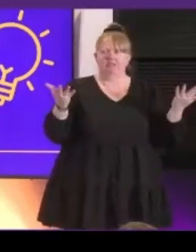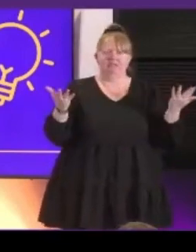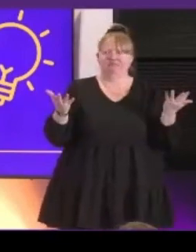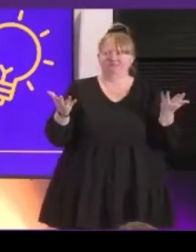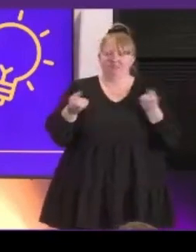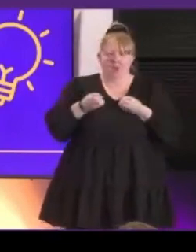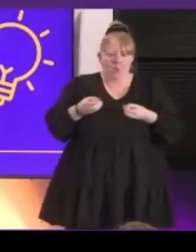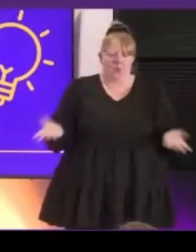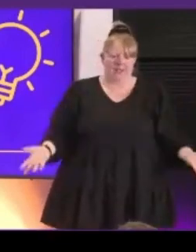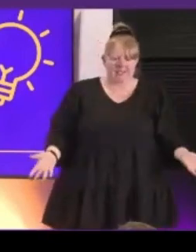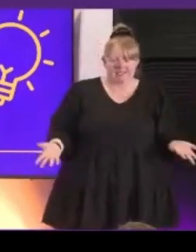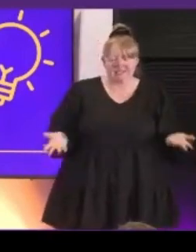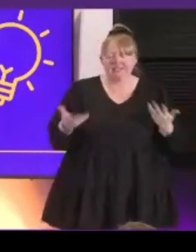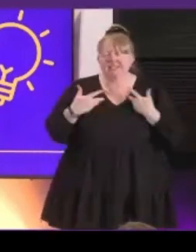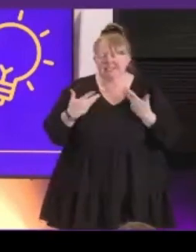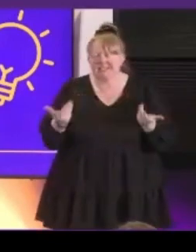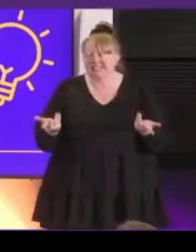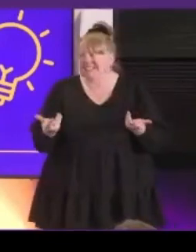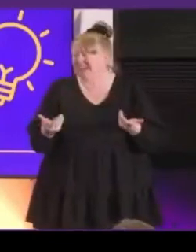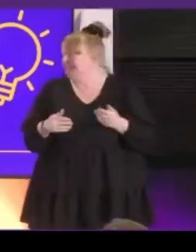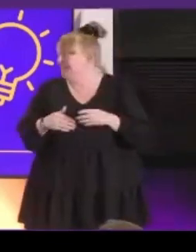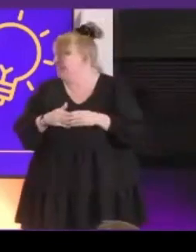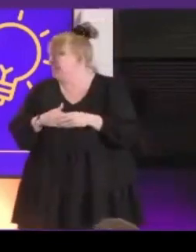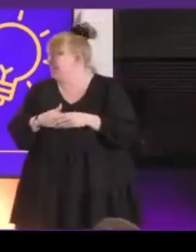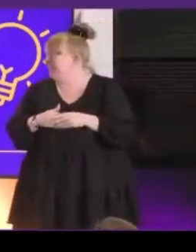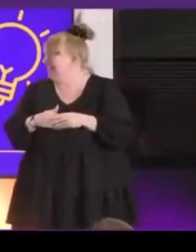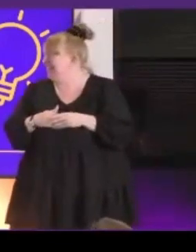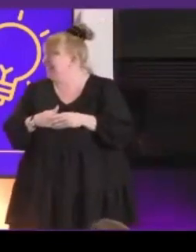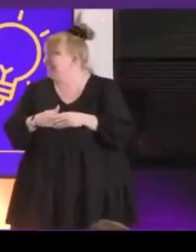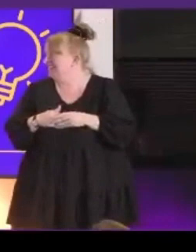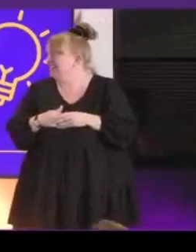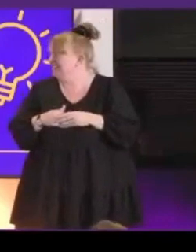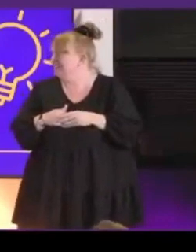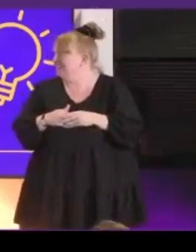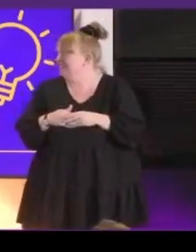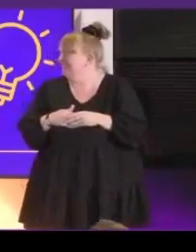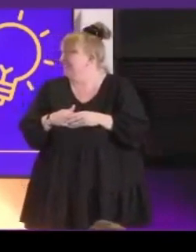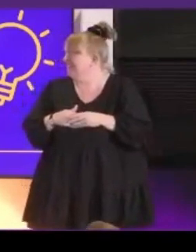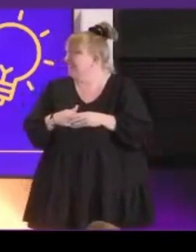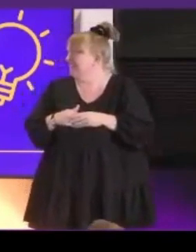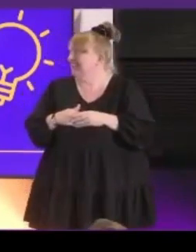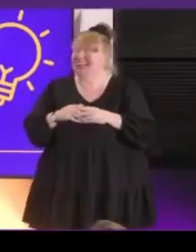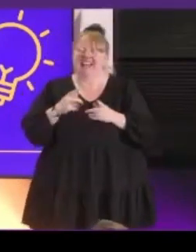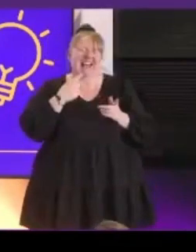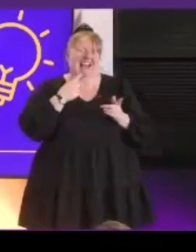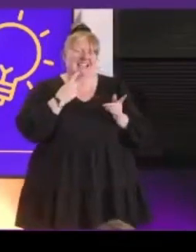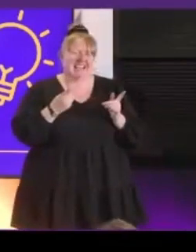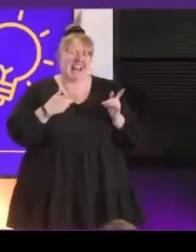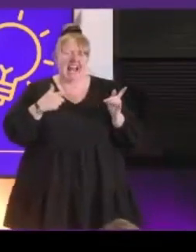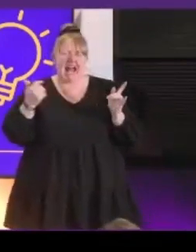word. Ick, I think, is the new word, isn't it? You're down with the kids. I have kids, that's all.